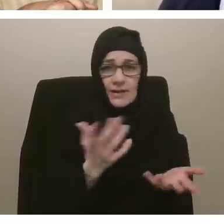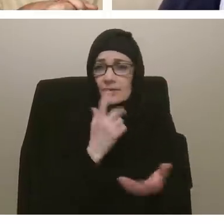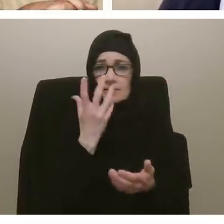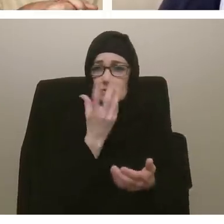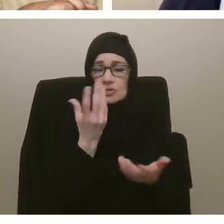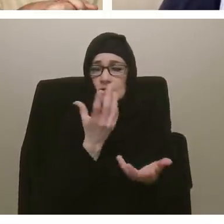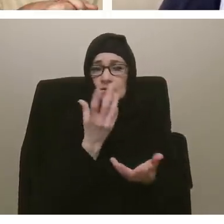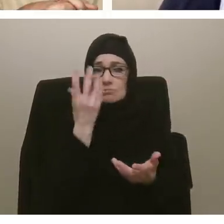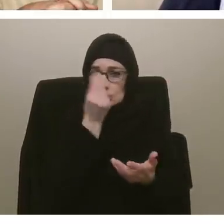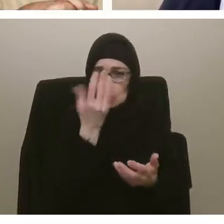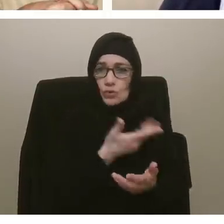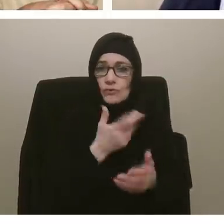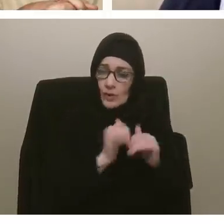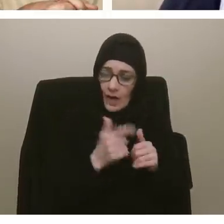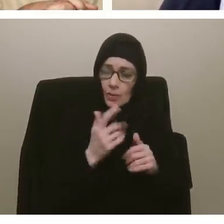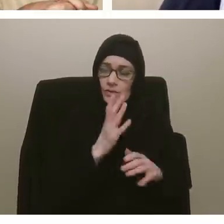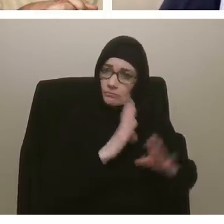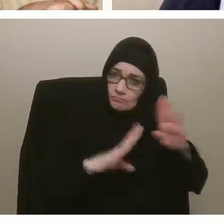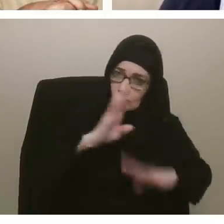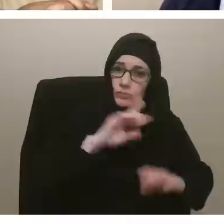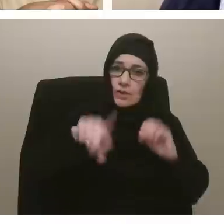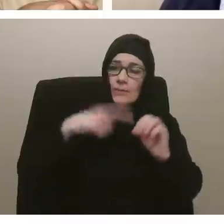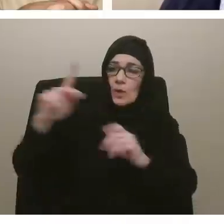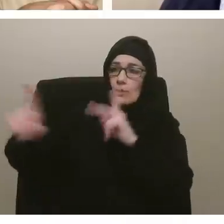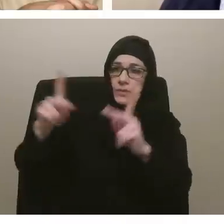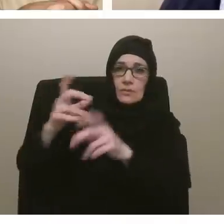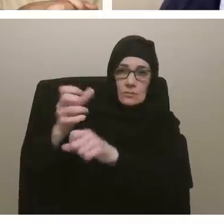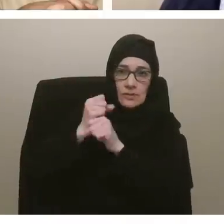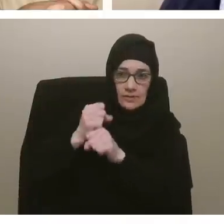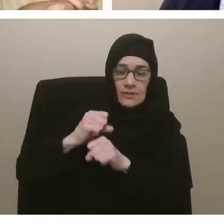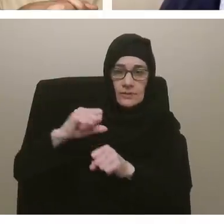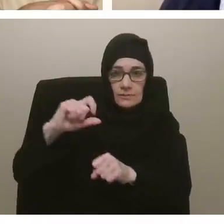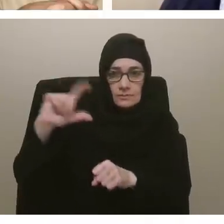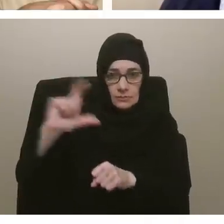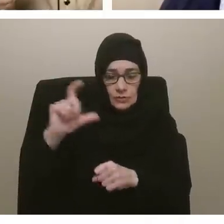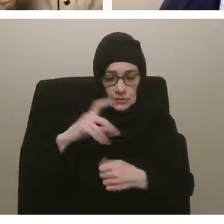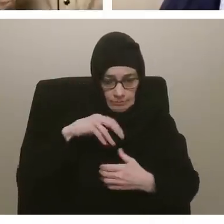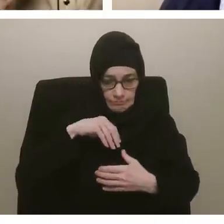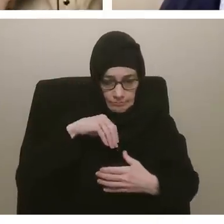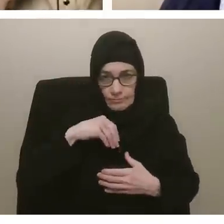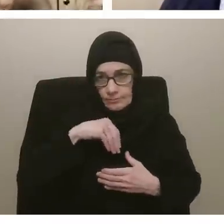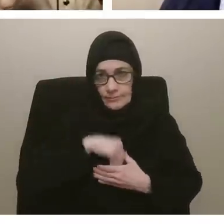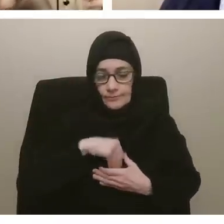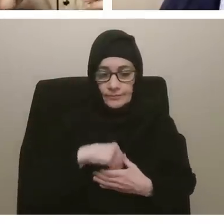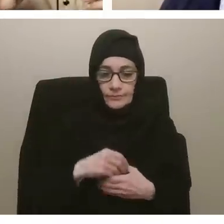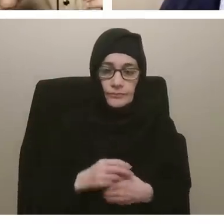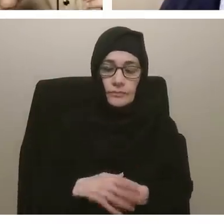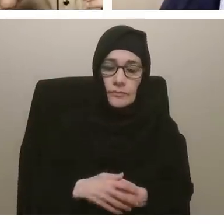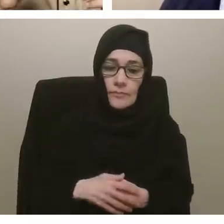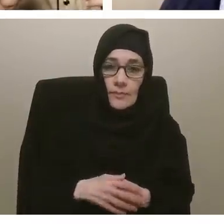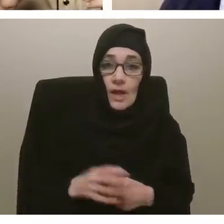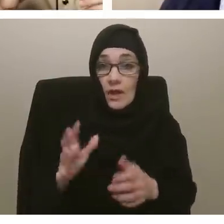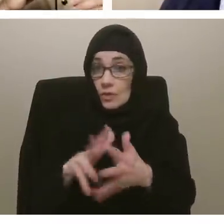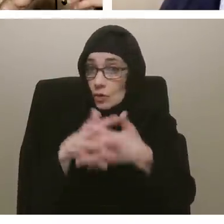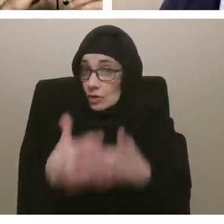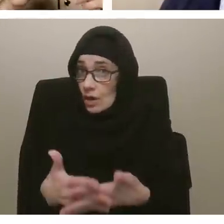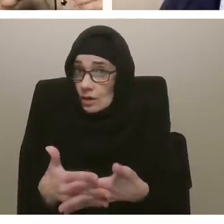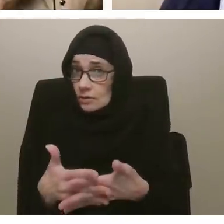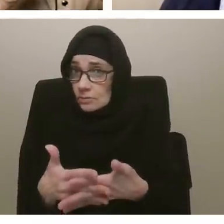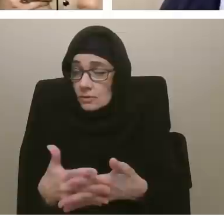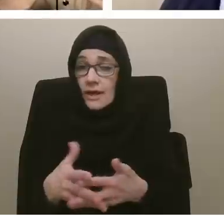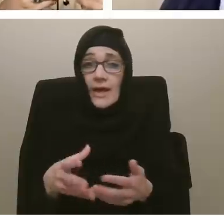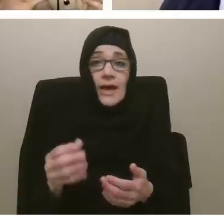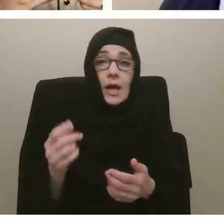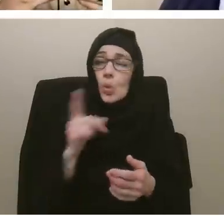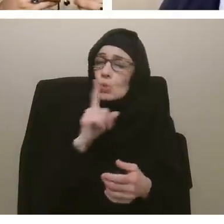on, subhanAllah, is that the Qur'an, if you have not fully come to appreciate, and we can never come to